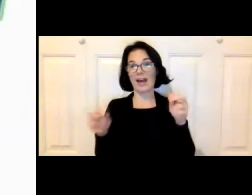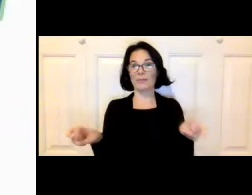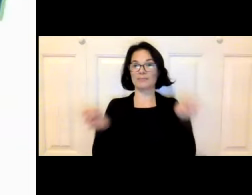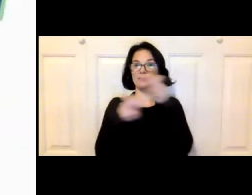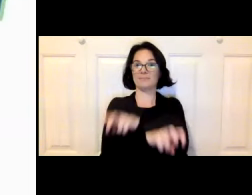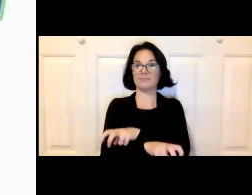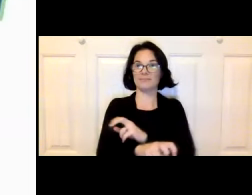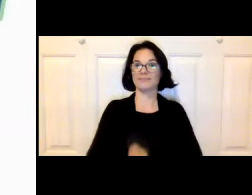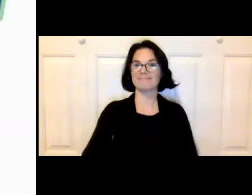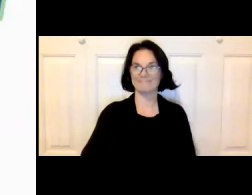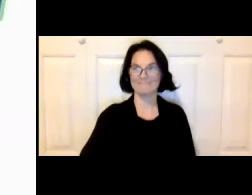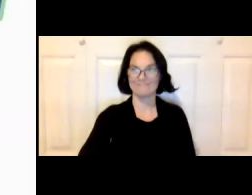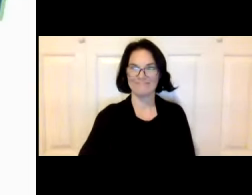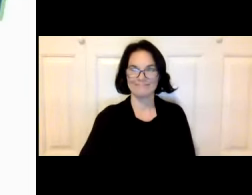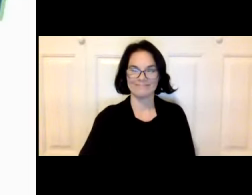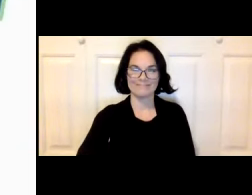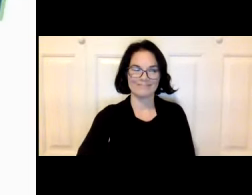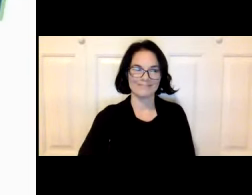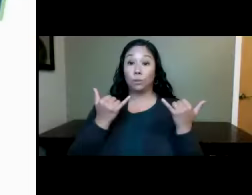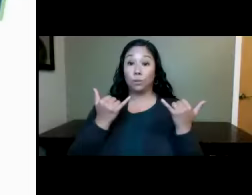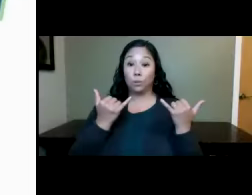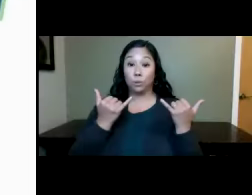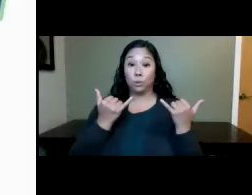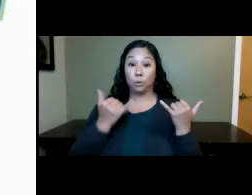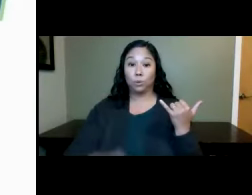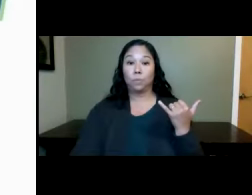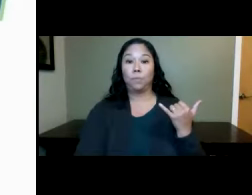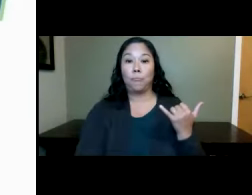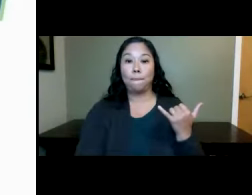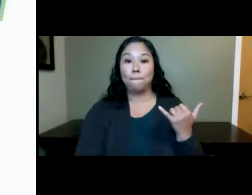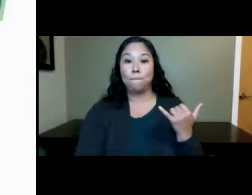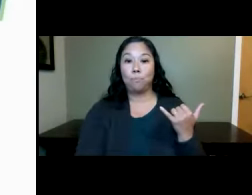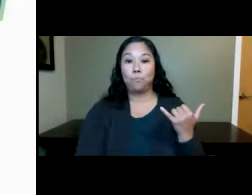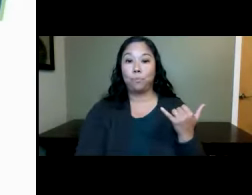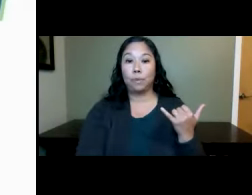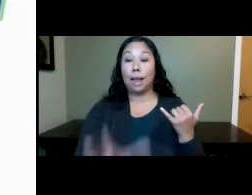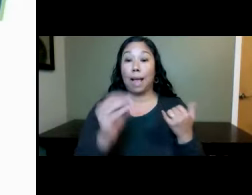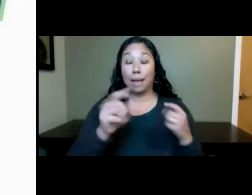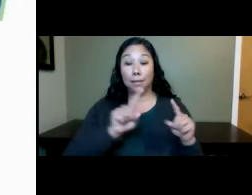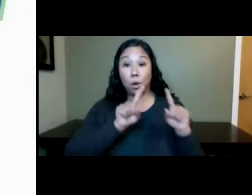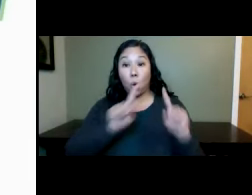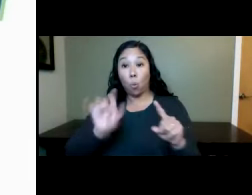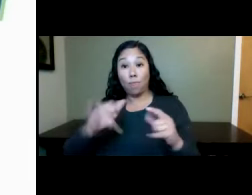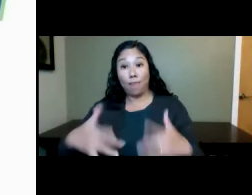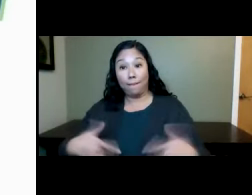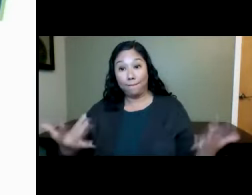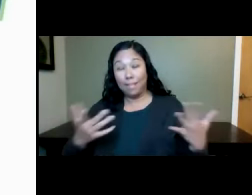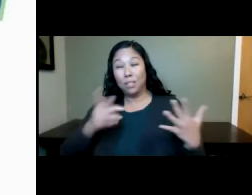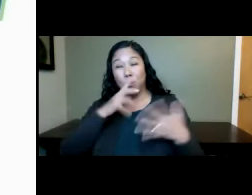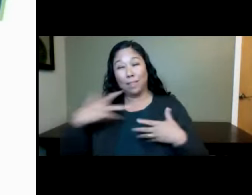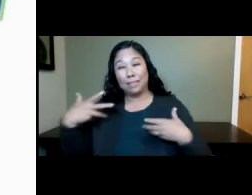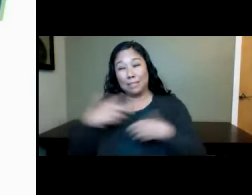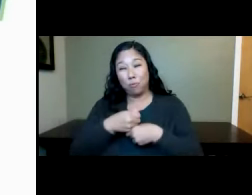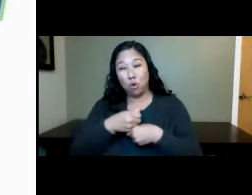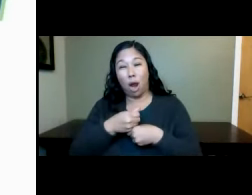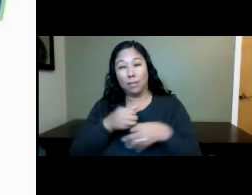And even to get to the event, this just summarizes the risk of getting there. So whether you choose to take an